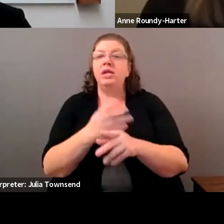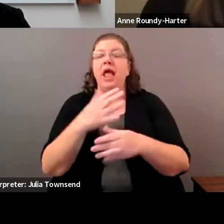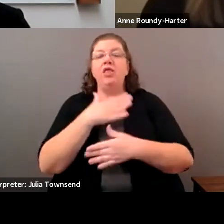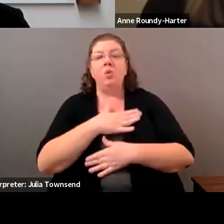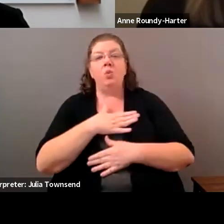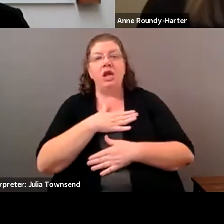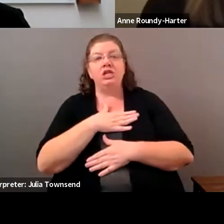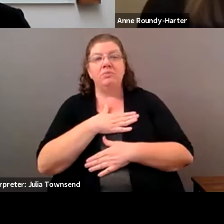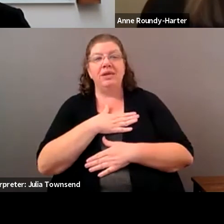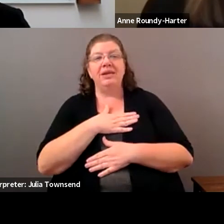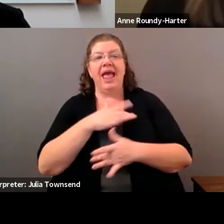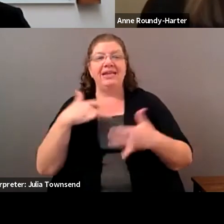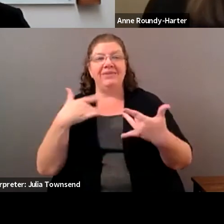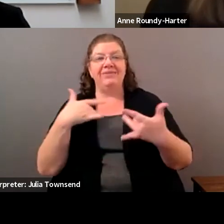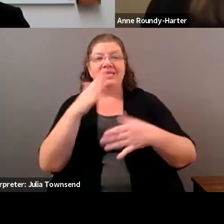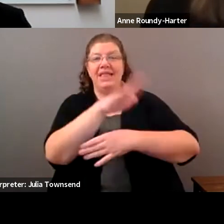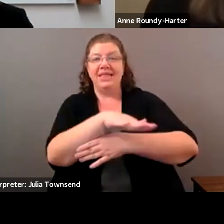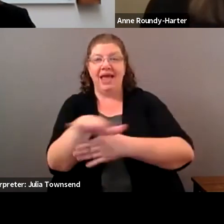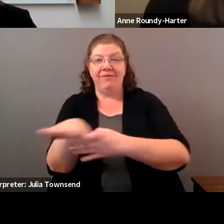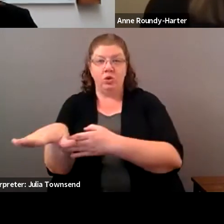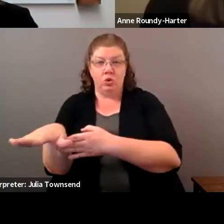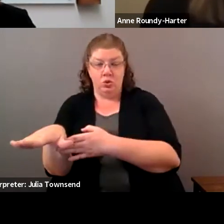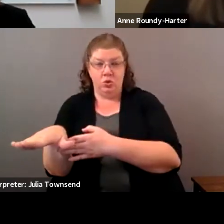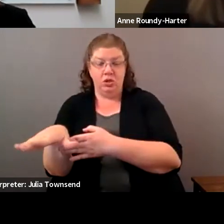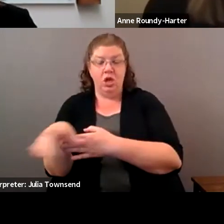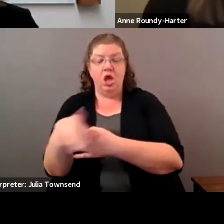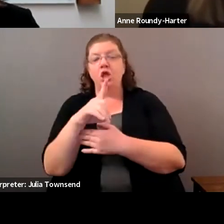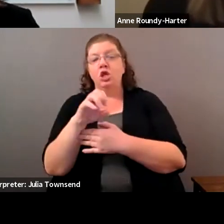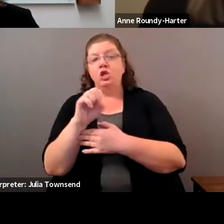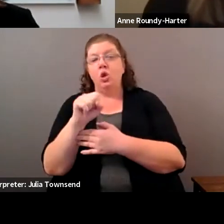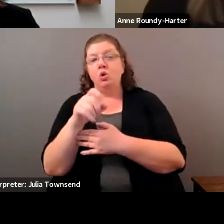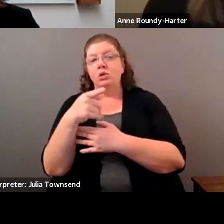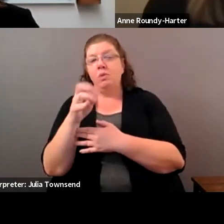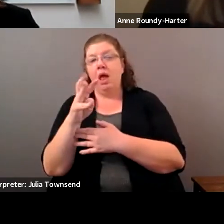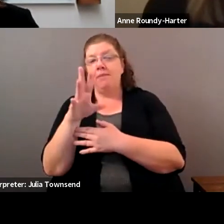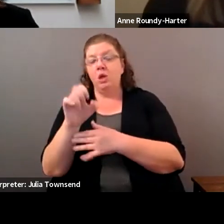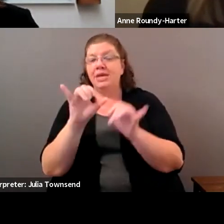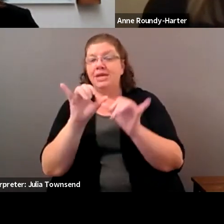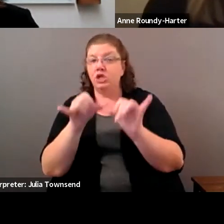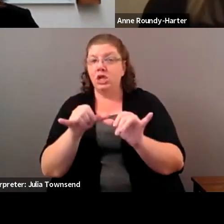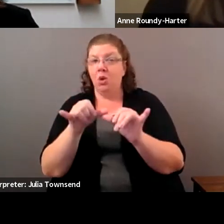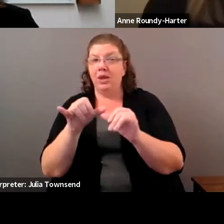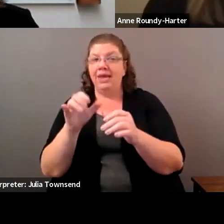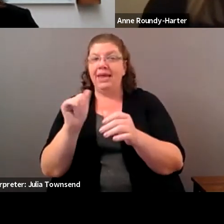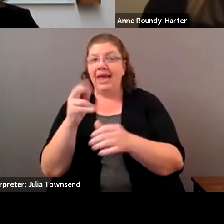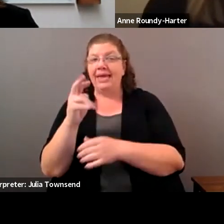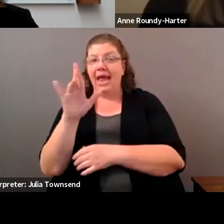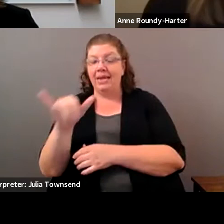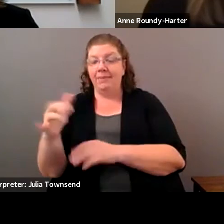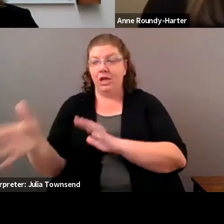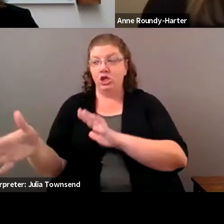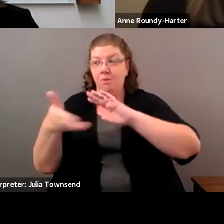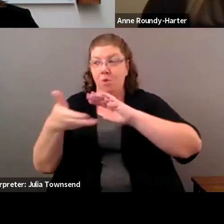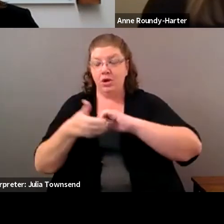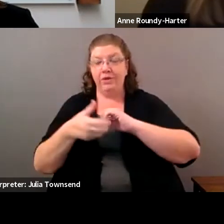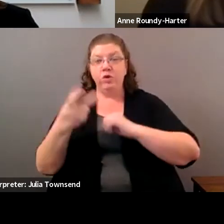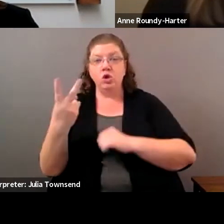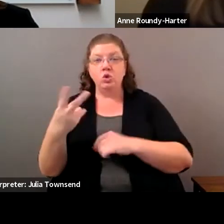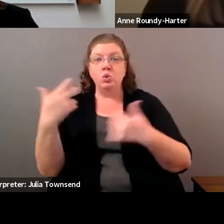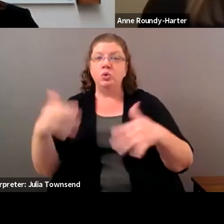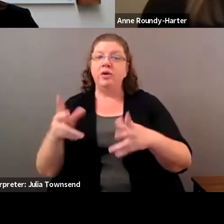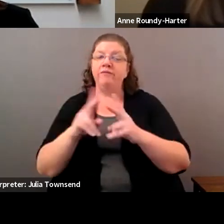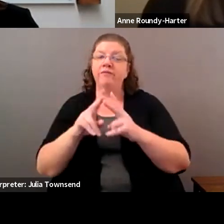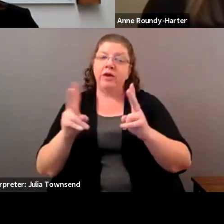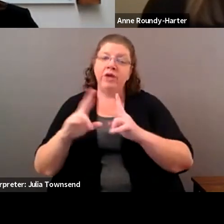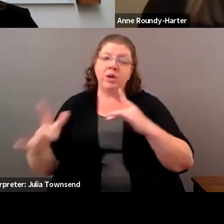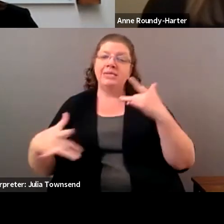the afternoon. The Dos Pueblos Engineering Academy is partnering with us to do two very, very